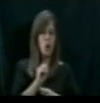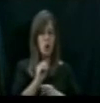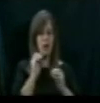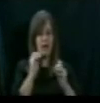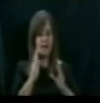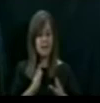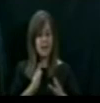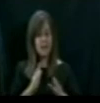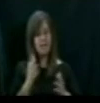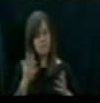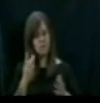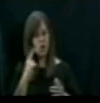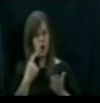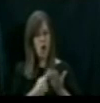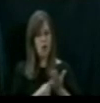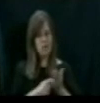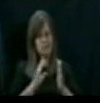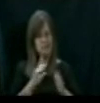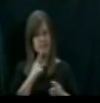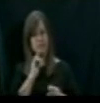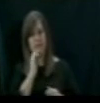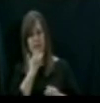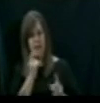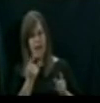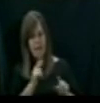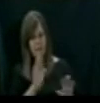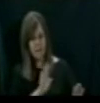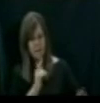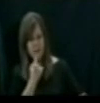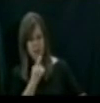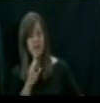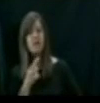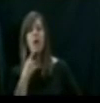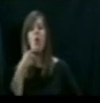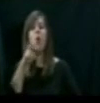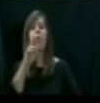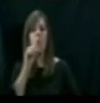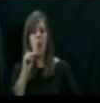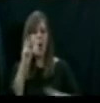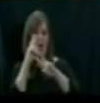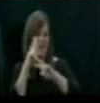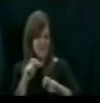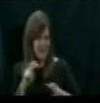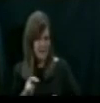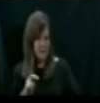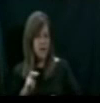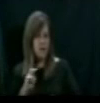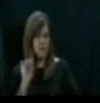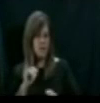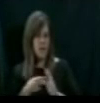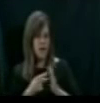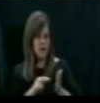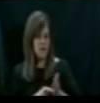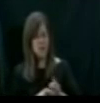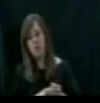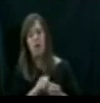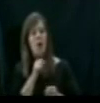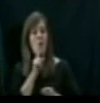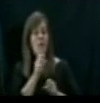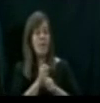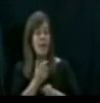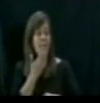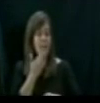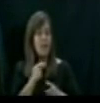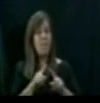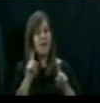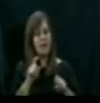of argument, let's consider that a slip of the tongue and use the term pro-assessment as its intention. It doesn't necessarily make it better.